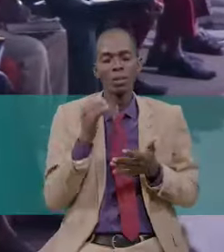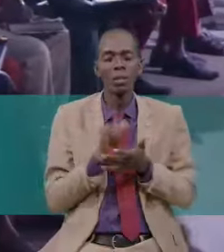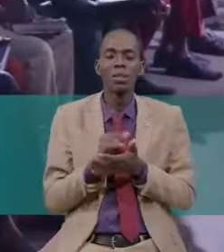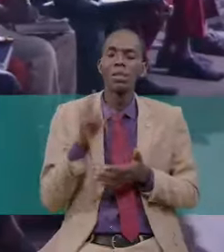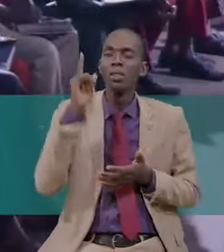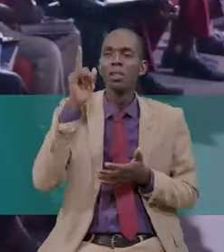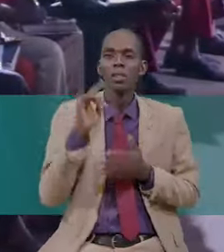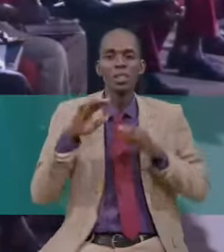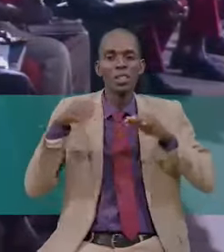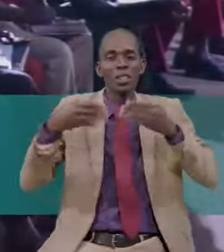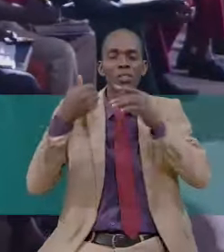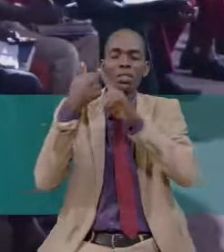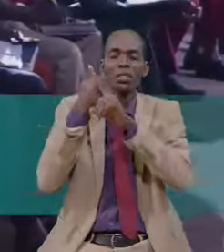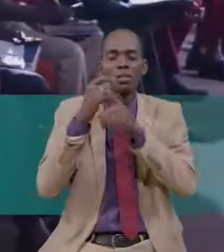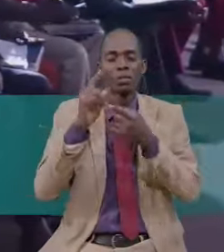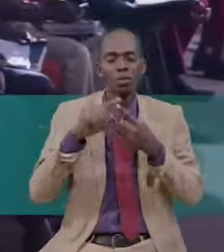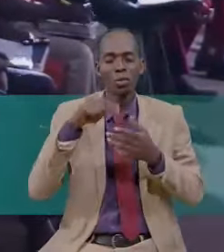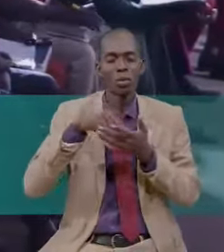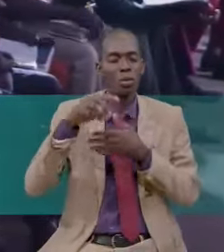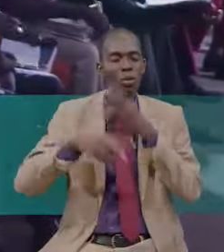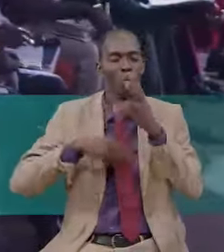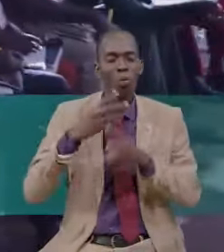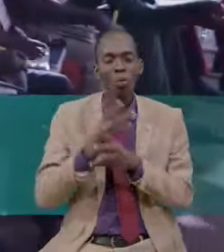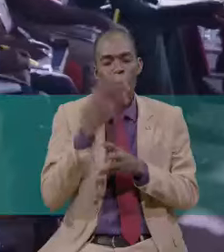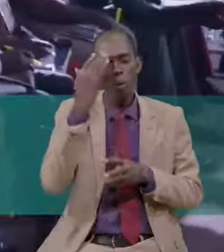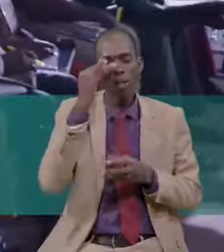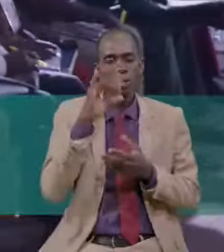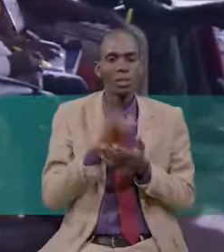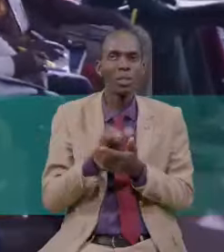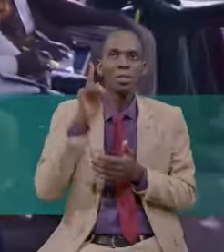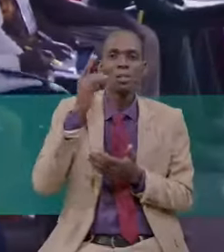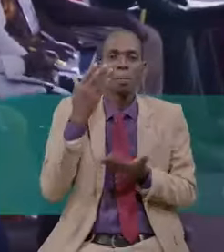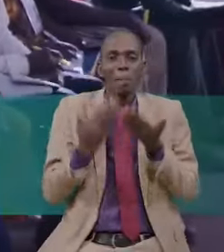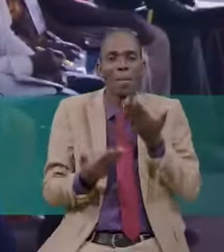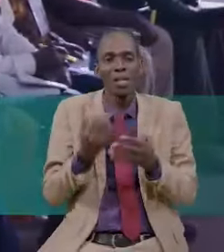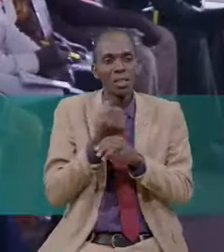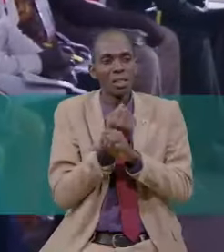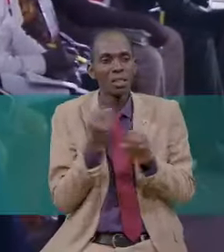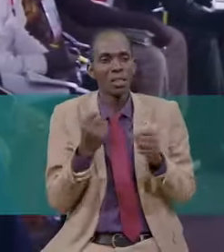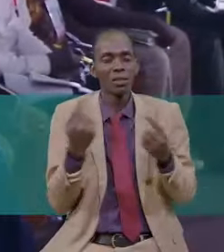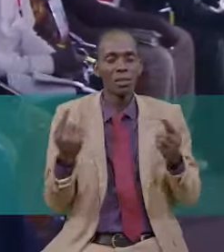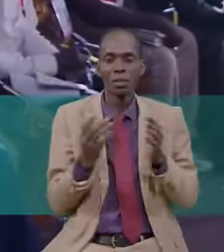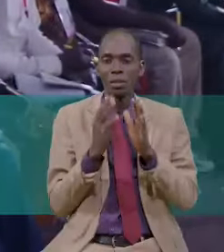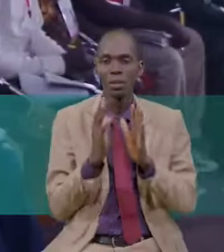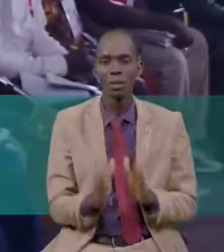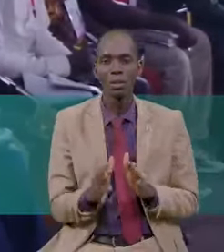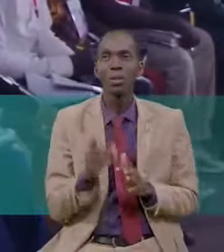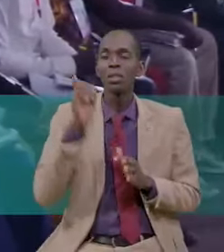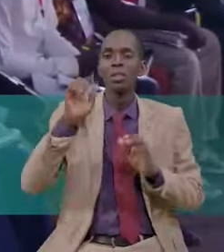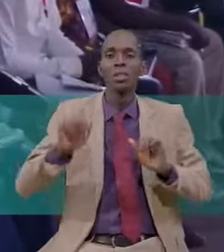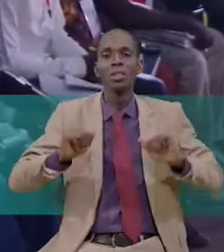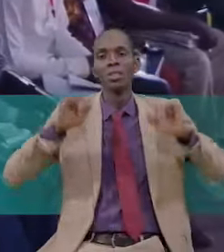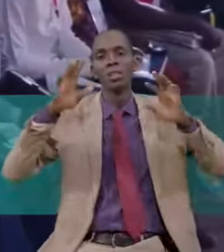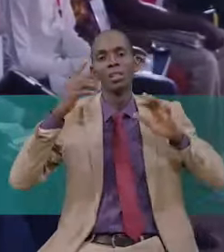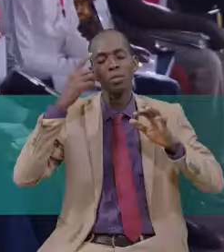might save the sinner. He gave himself for the church that he might sanctify